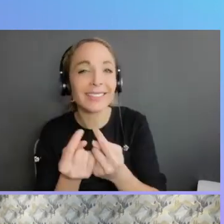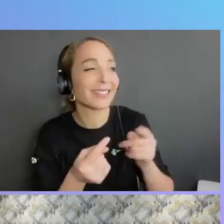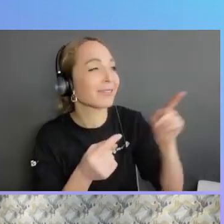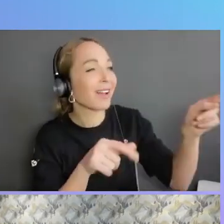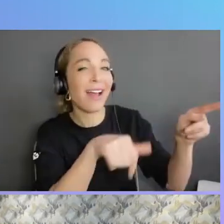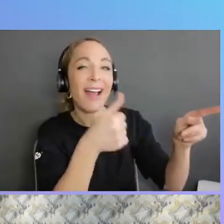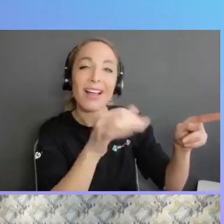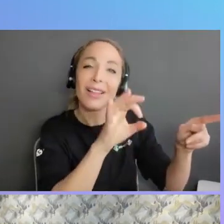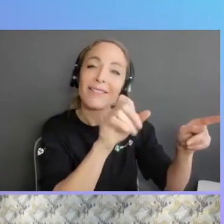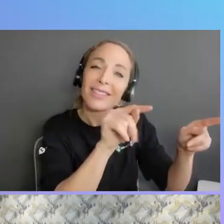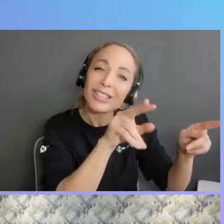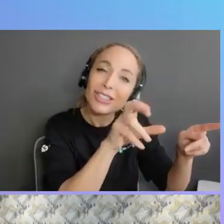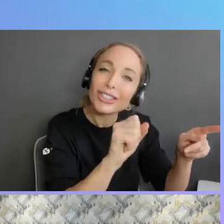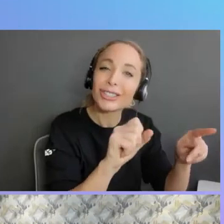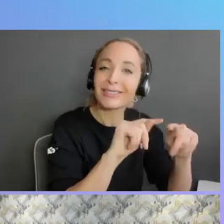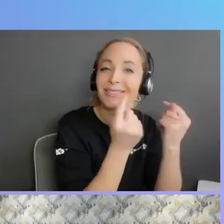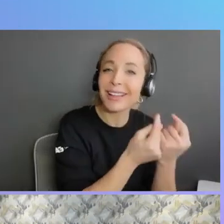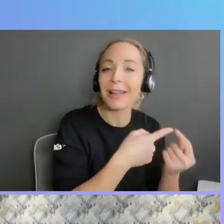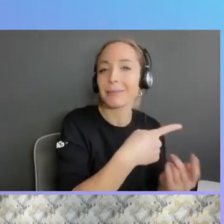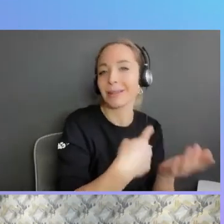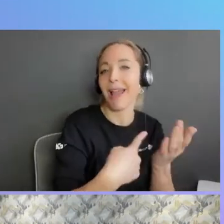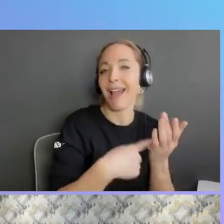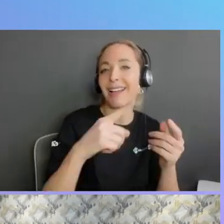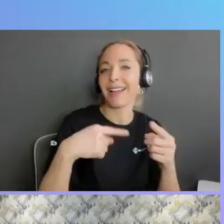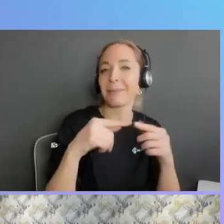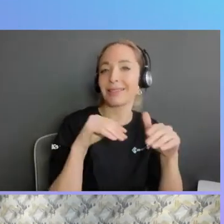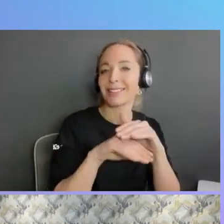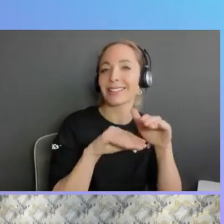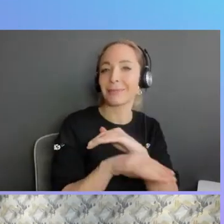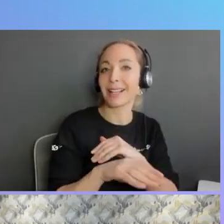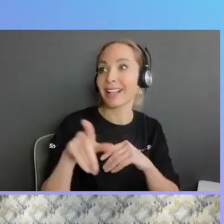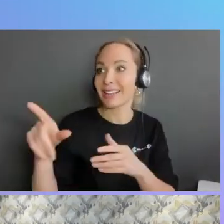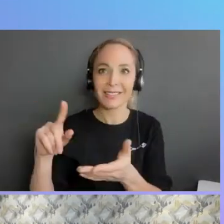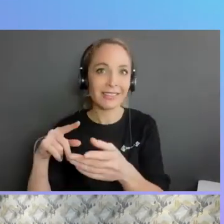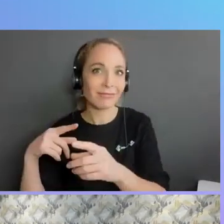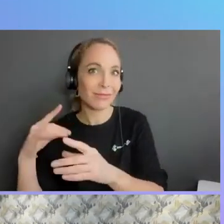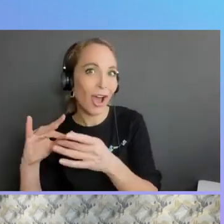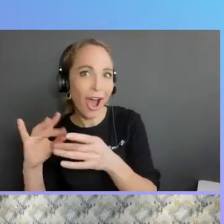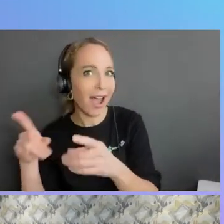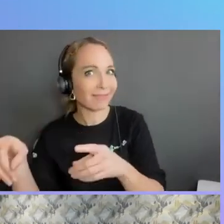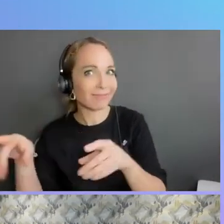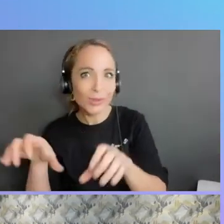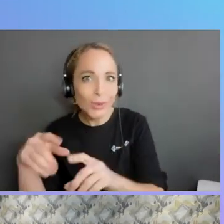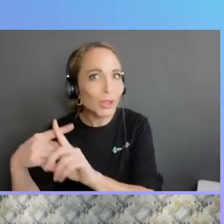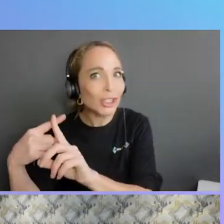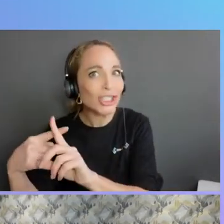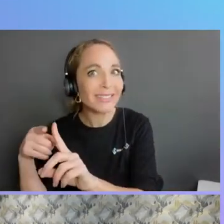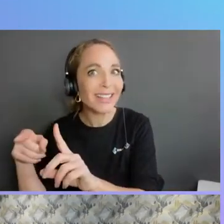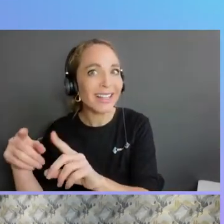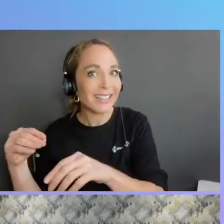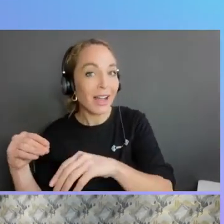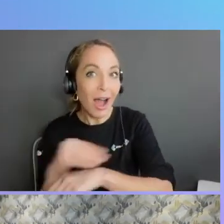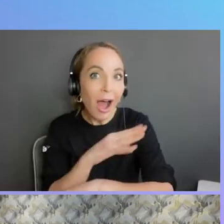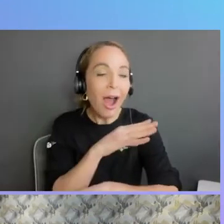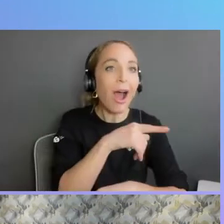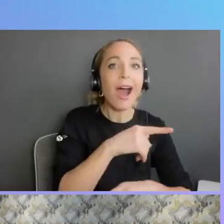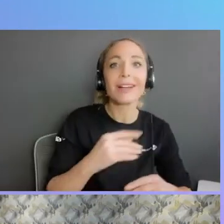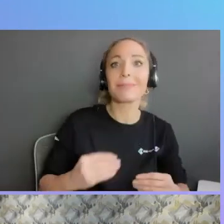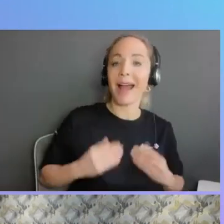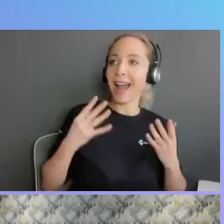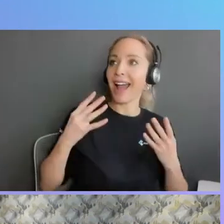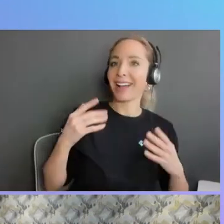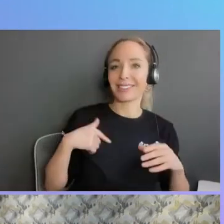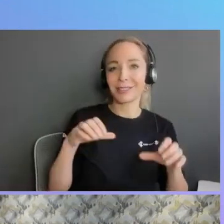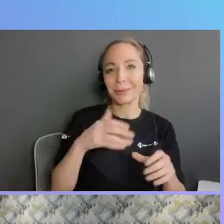to show how good they are doing so it can inspire us to do better. So community is super important. And